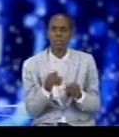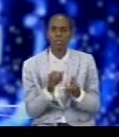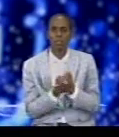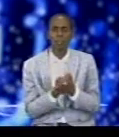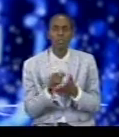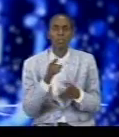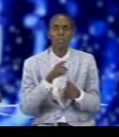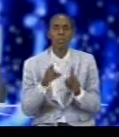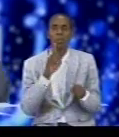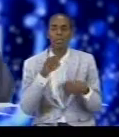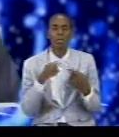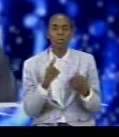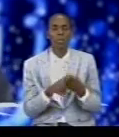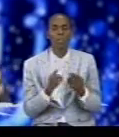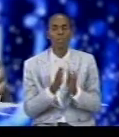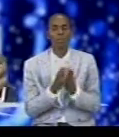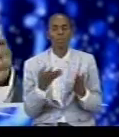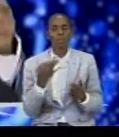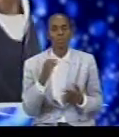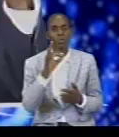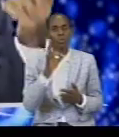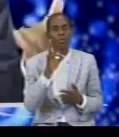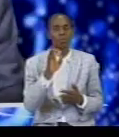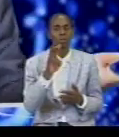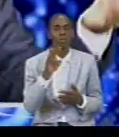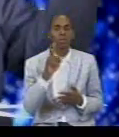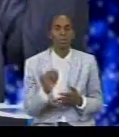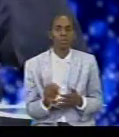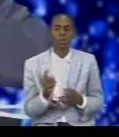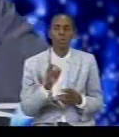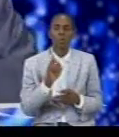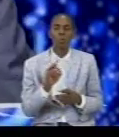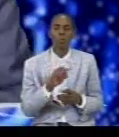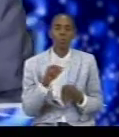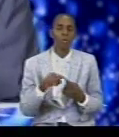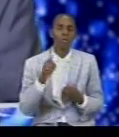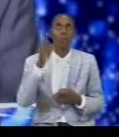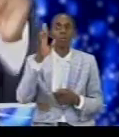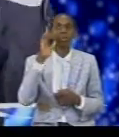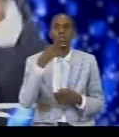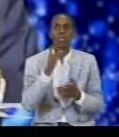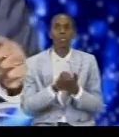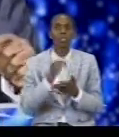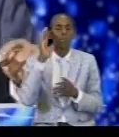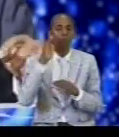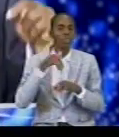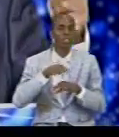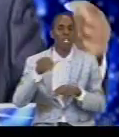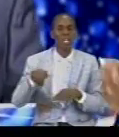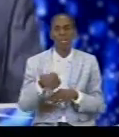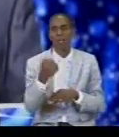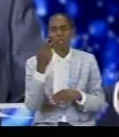Deuteronomy, where Moses said, "The Lord is going to send another prophet, a prophet